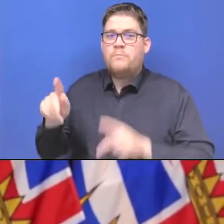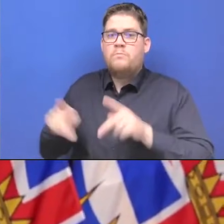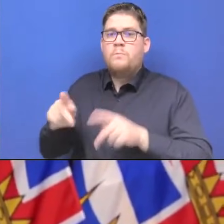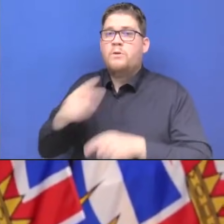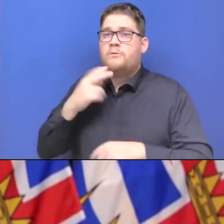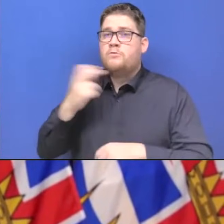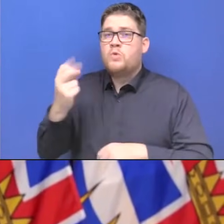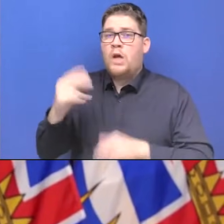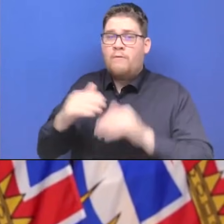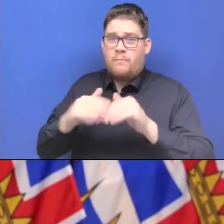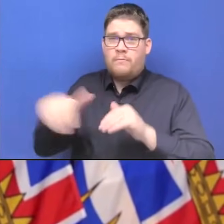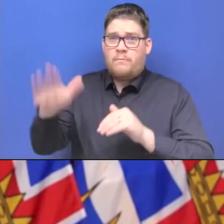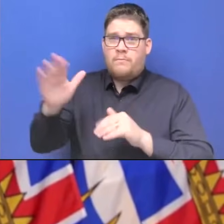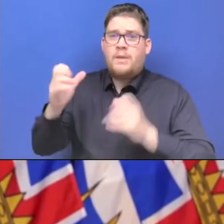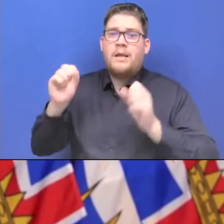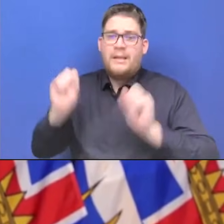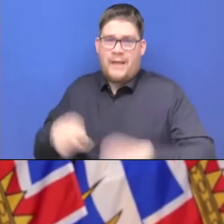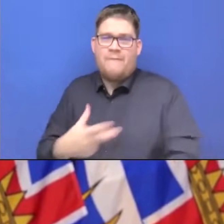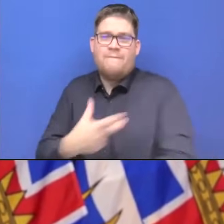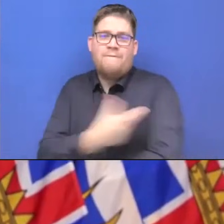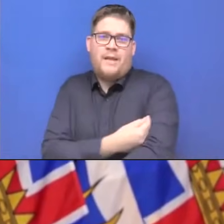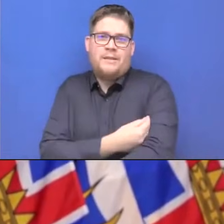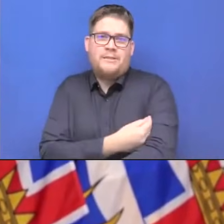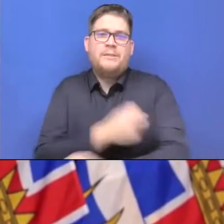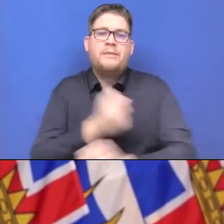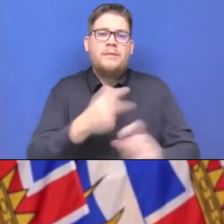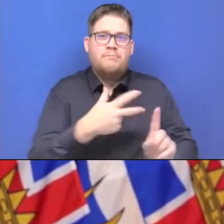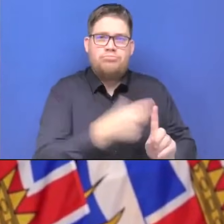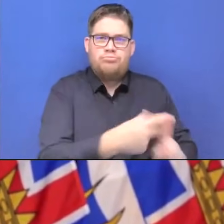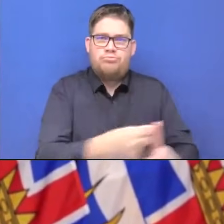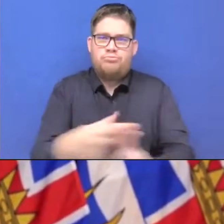COVID-19 vaccine are vaccinated. Approximately